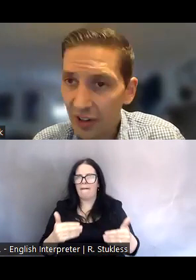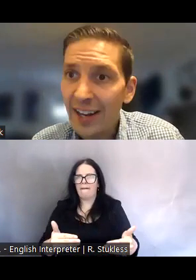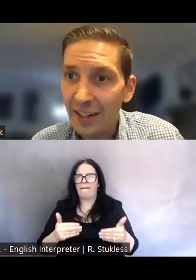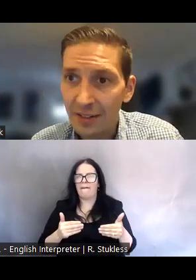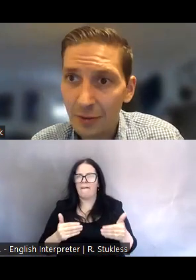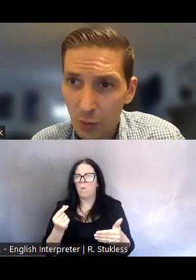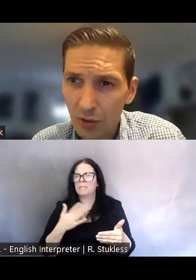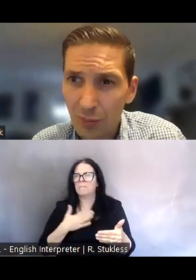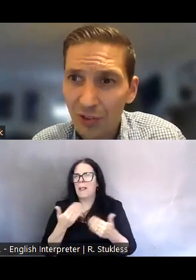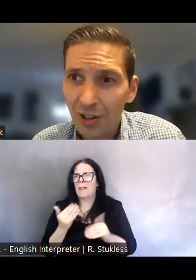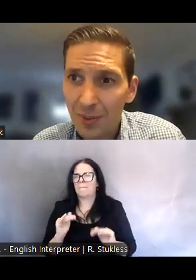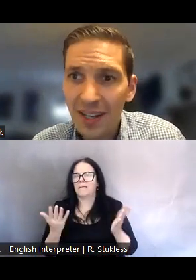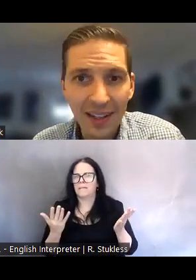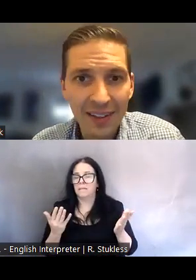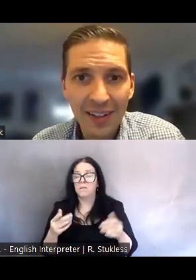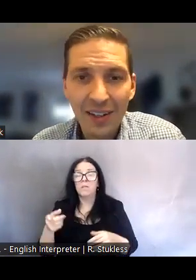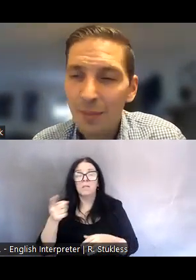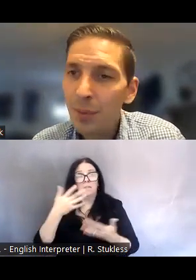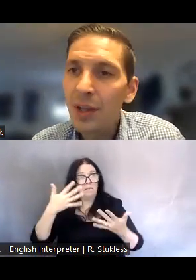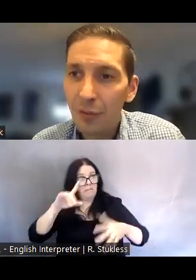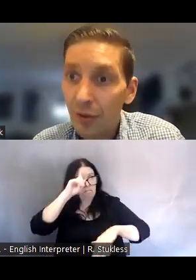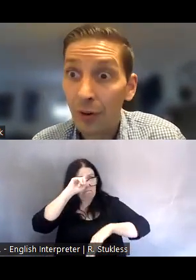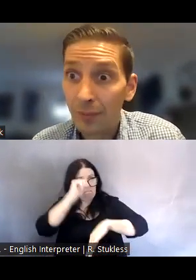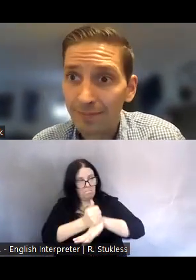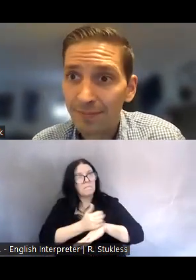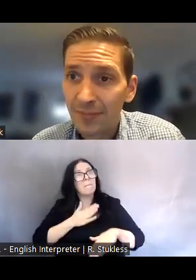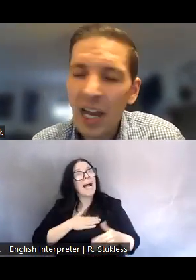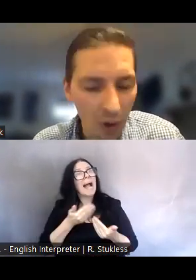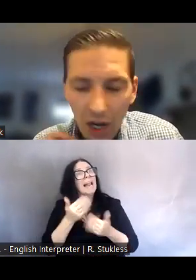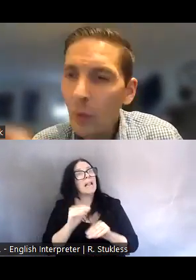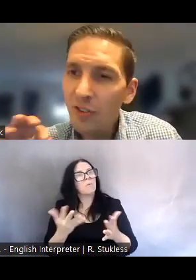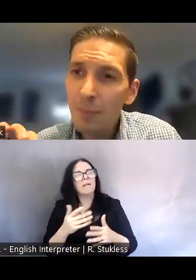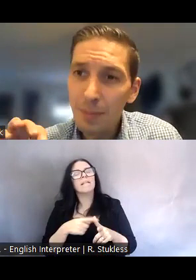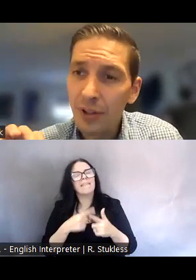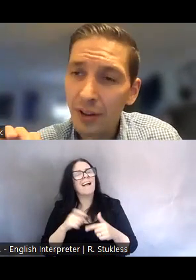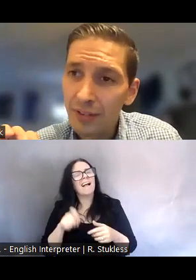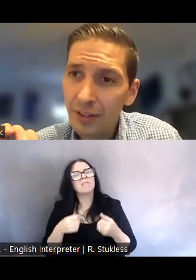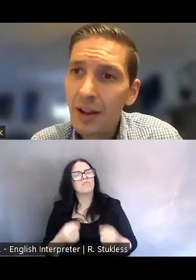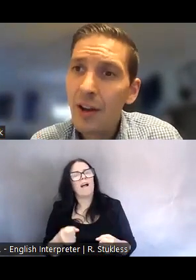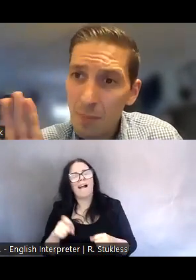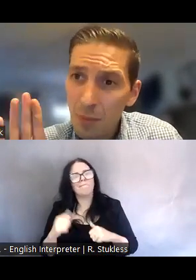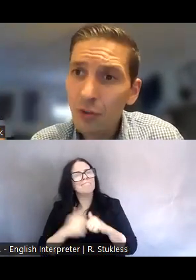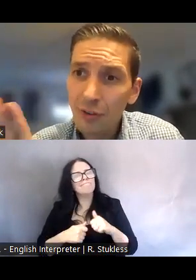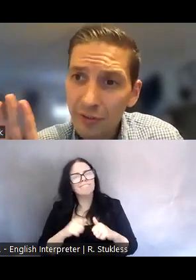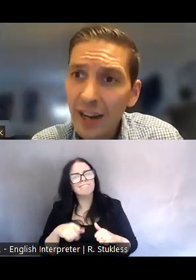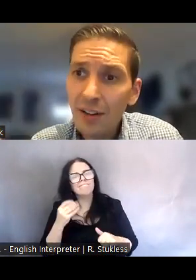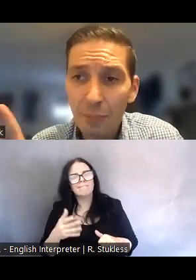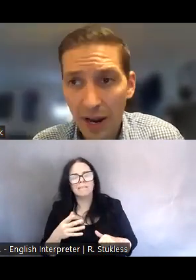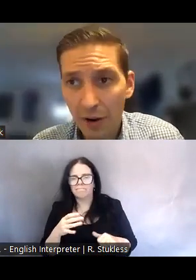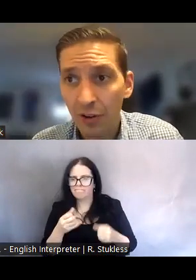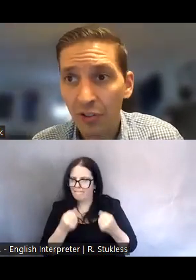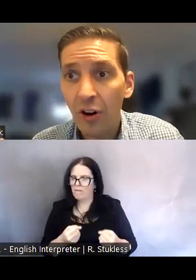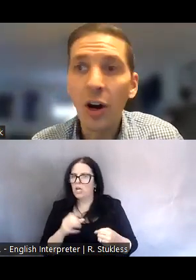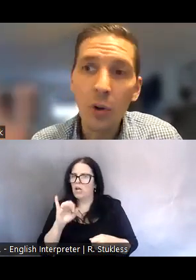what you've decided what those limits are going to be, being firm. I will always tell people this. The most